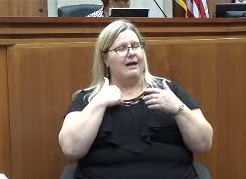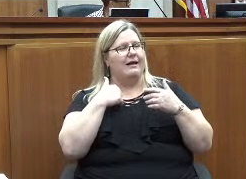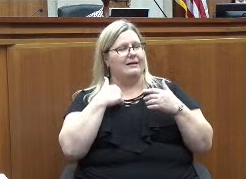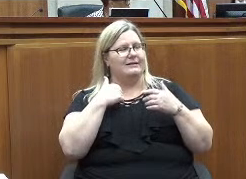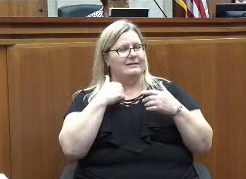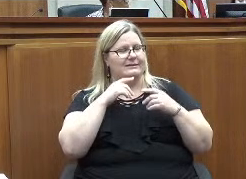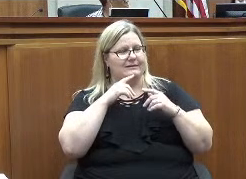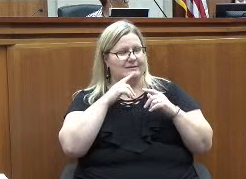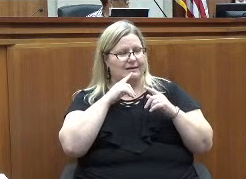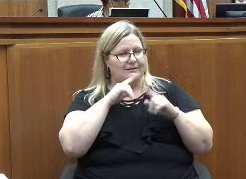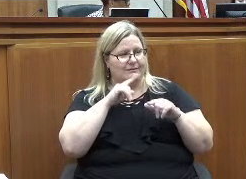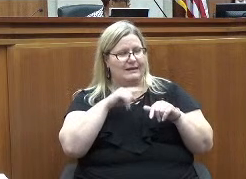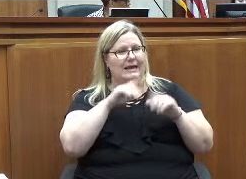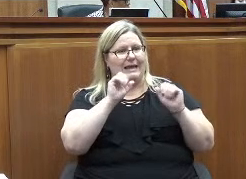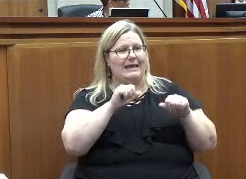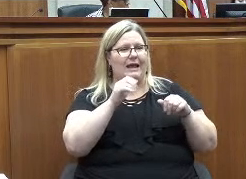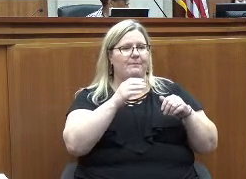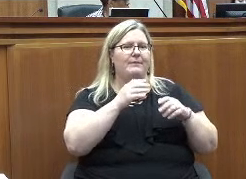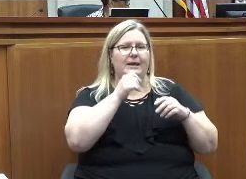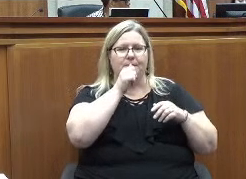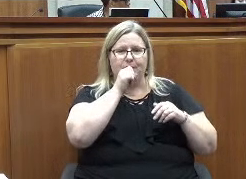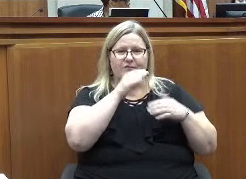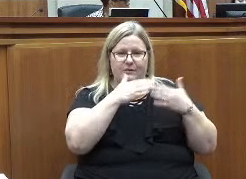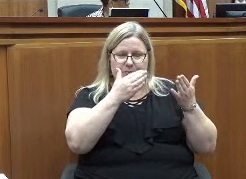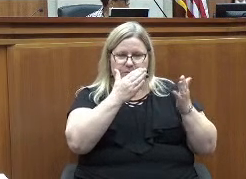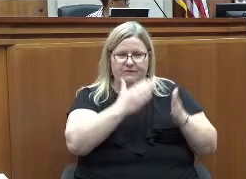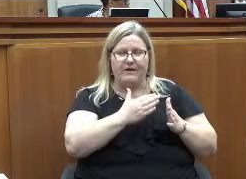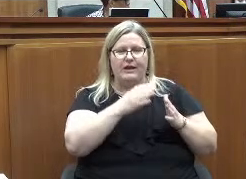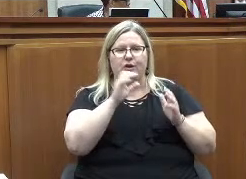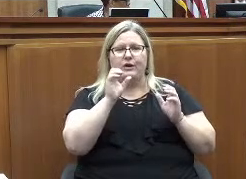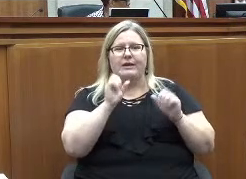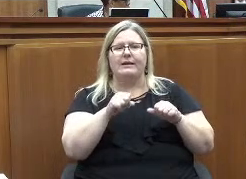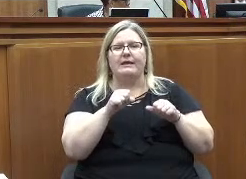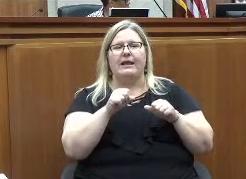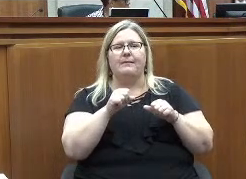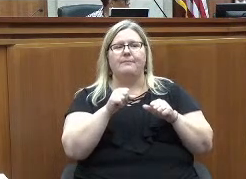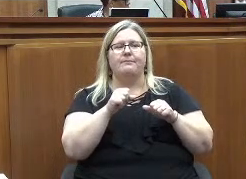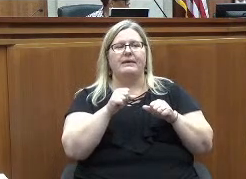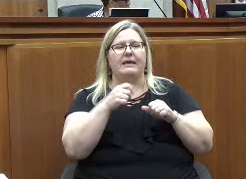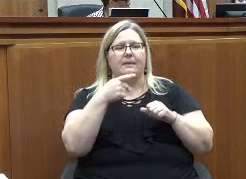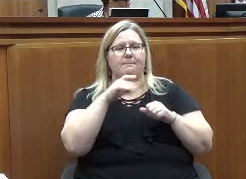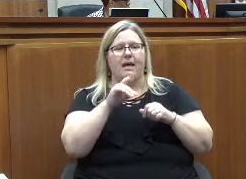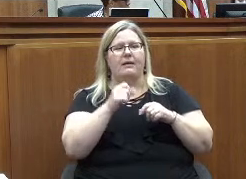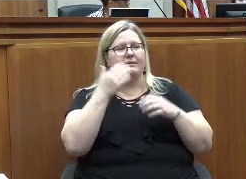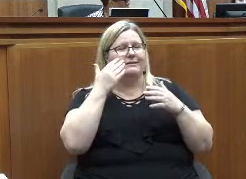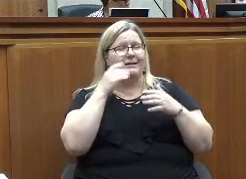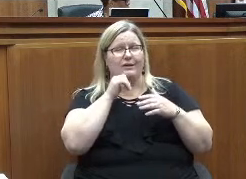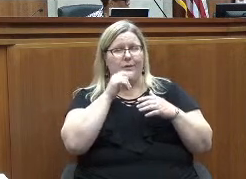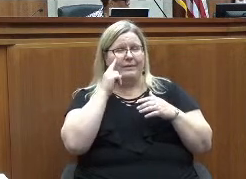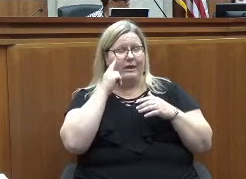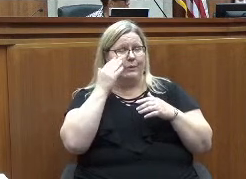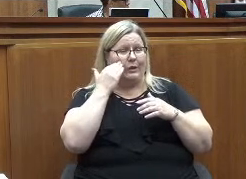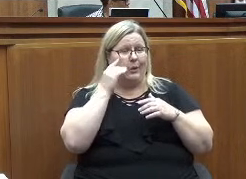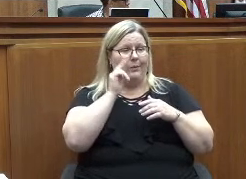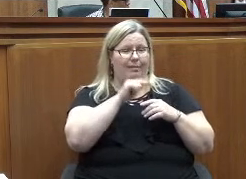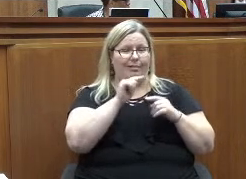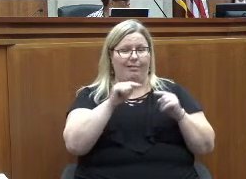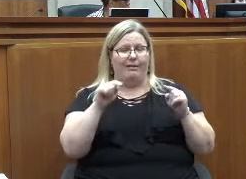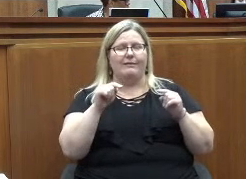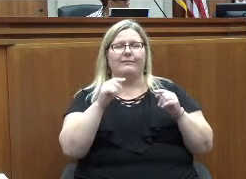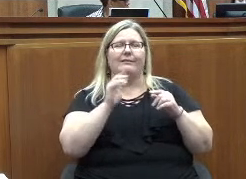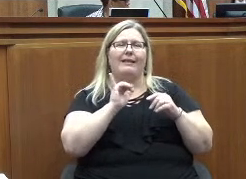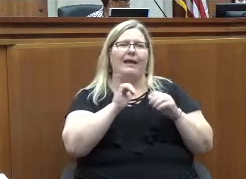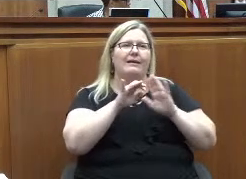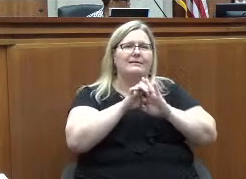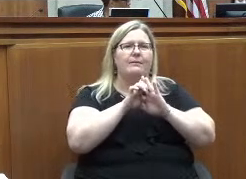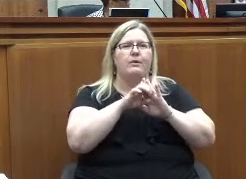private provider, so I don't know that we would know, like, it's either got to be here or here. If you're talking about OT, for instance, it